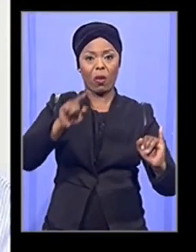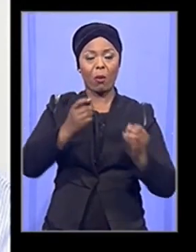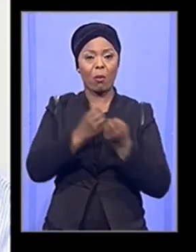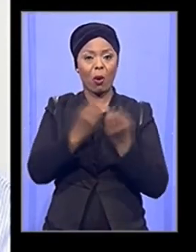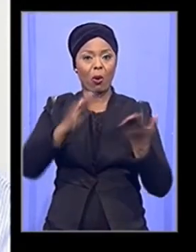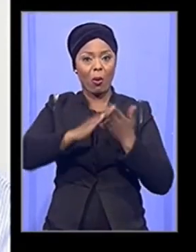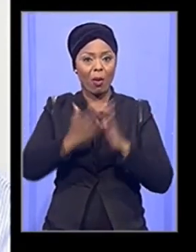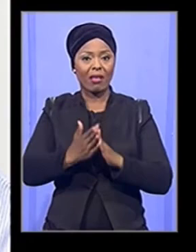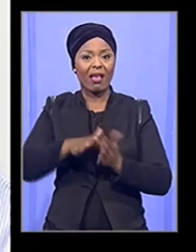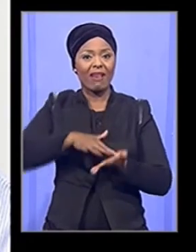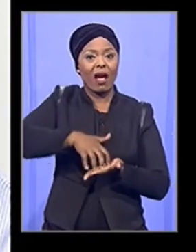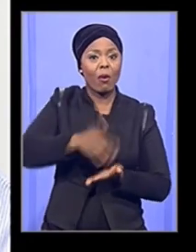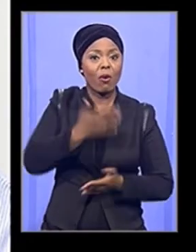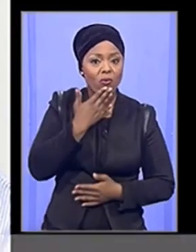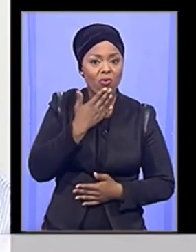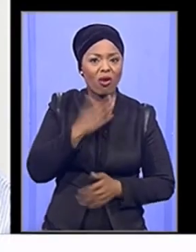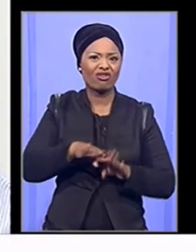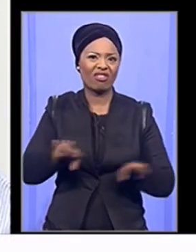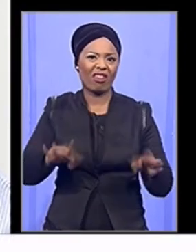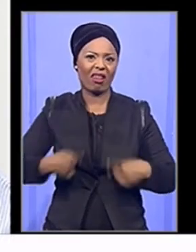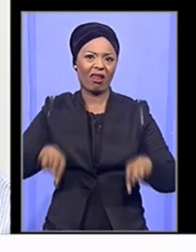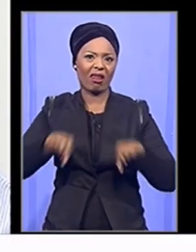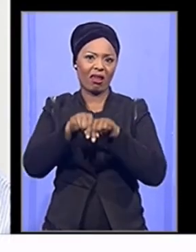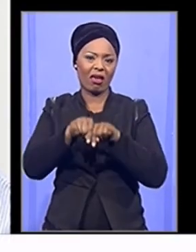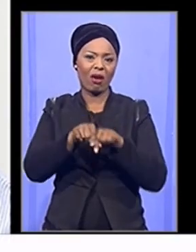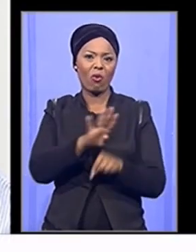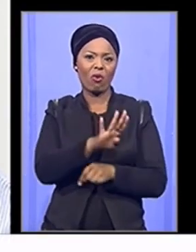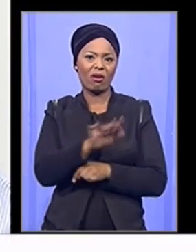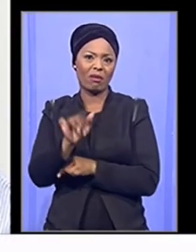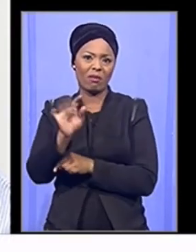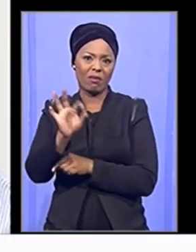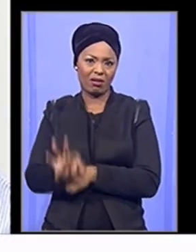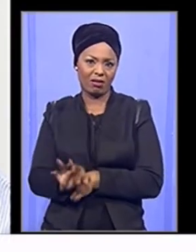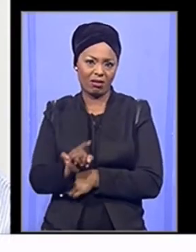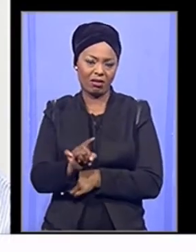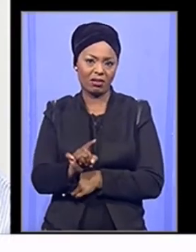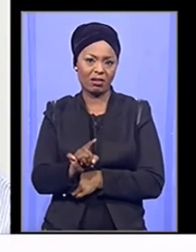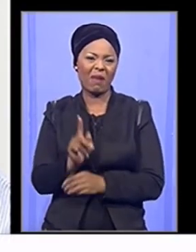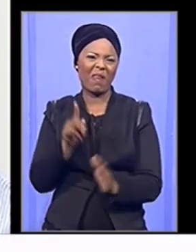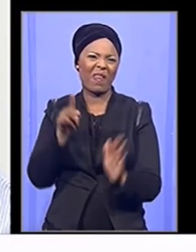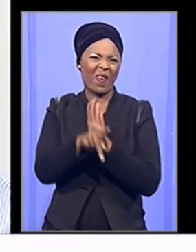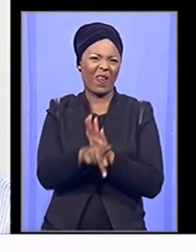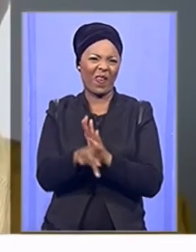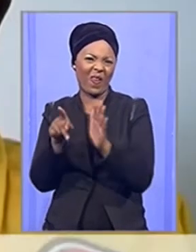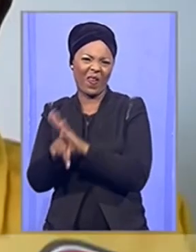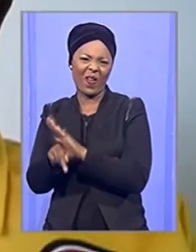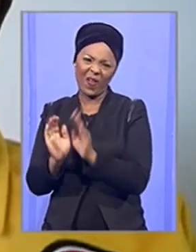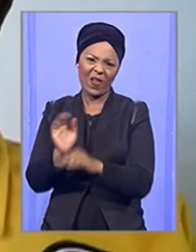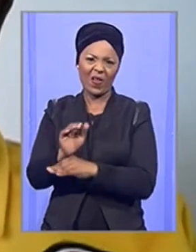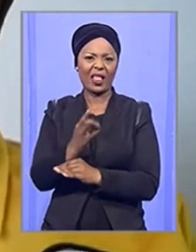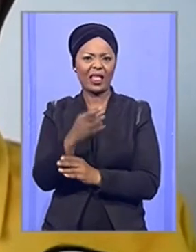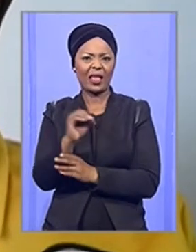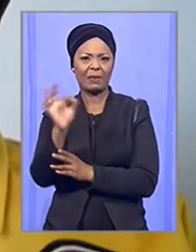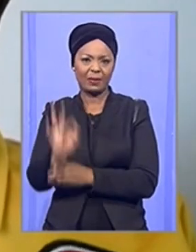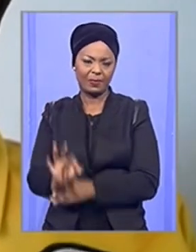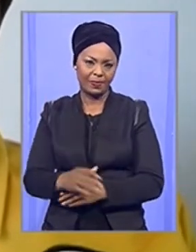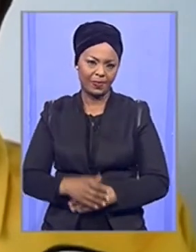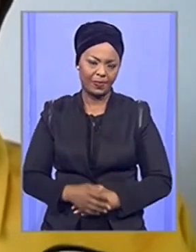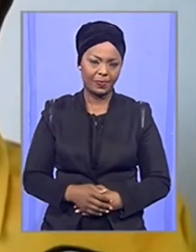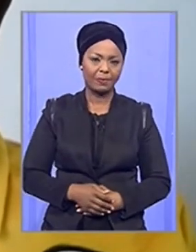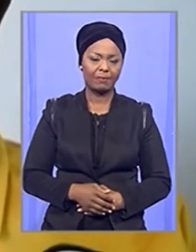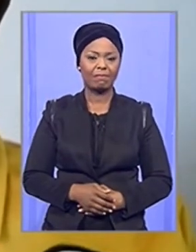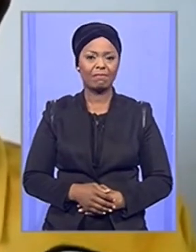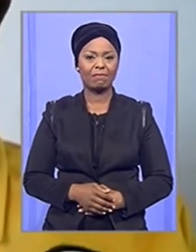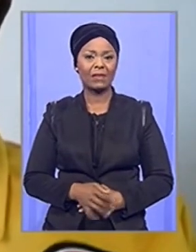children, where murder is up 46% and attempted murder up almost 30%. We must put these